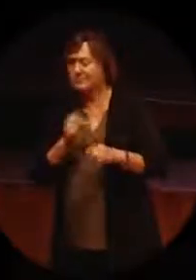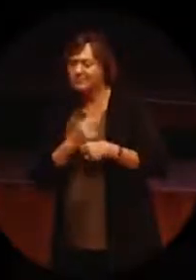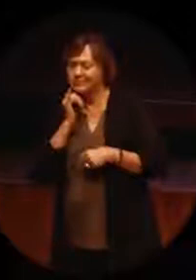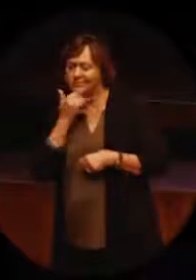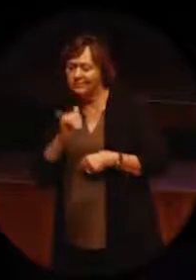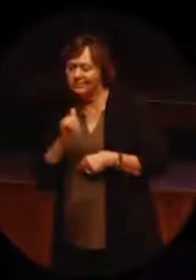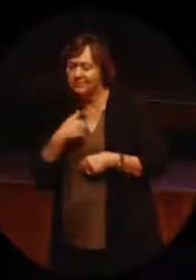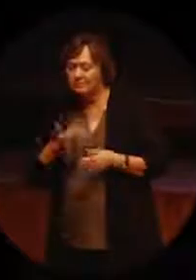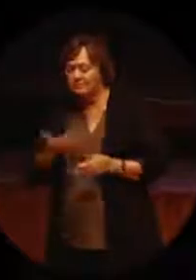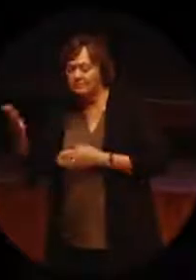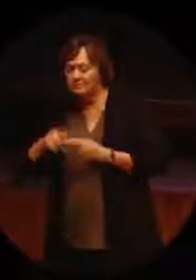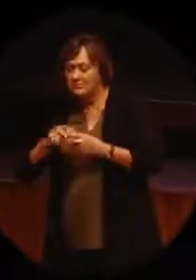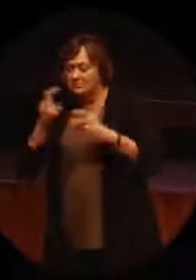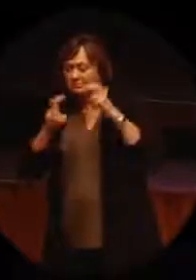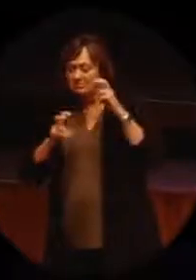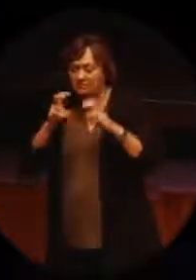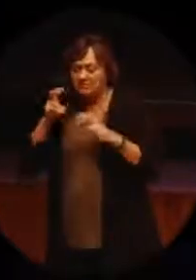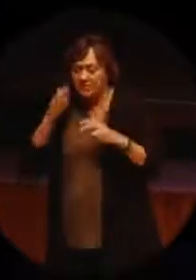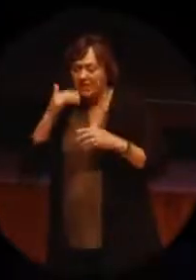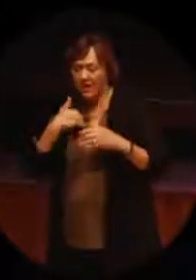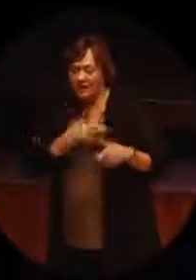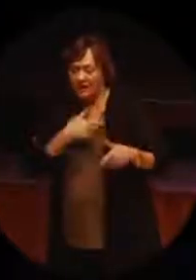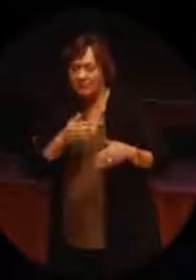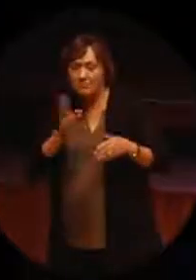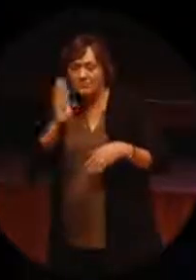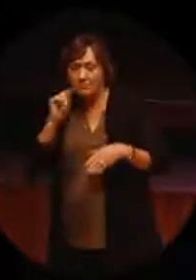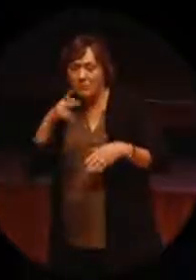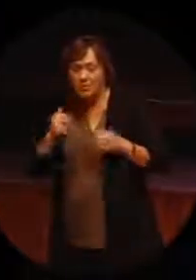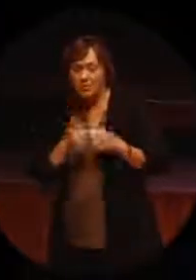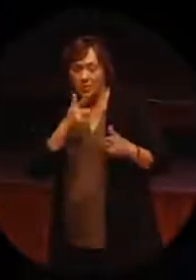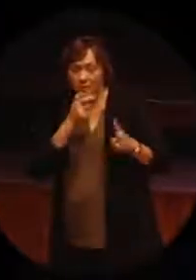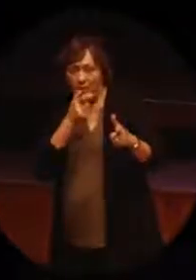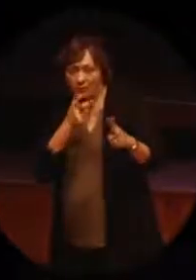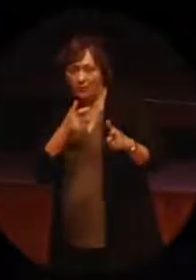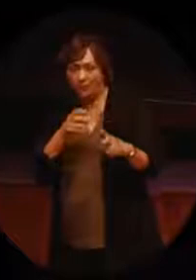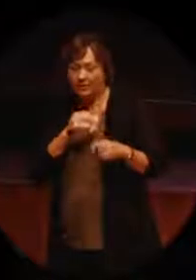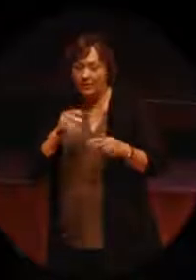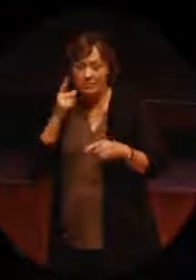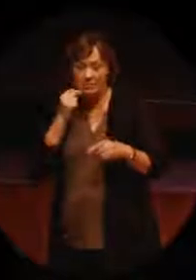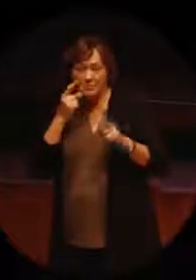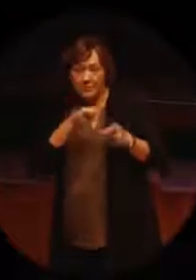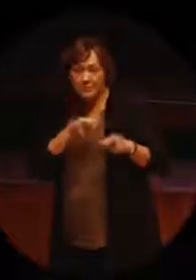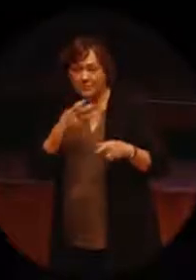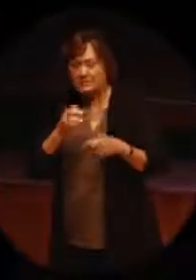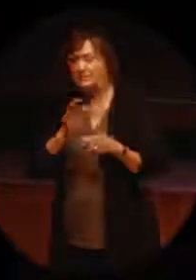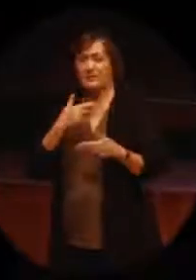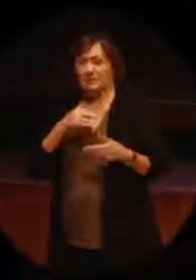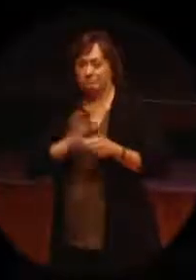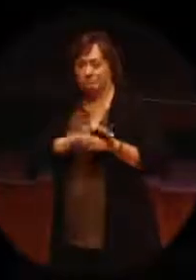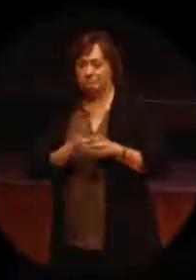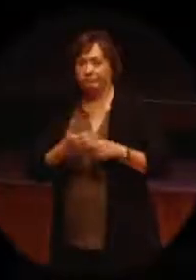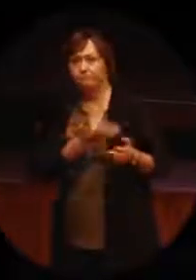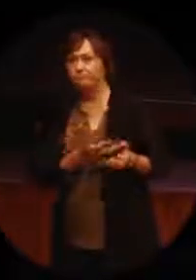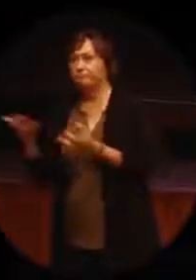pointing instincts. We'd take him down to the county fair, and you know how they have those little booths with the little rifles and the prizes? He'd come back,